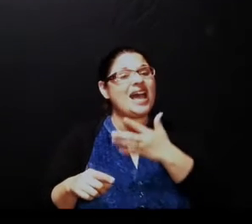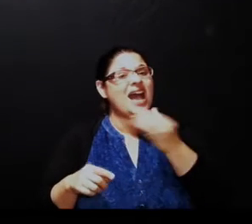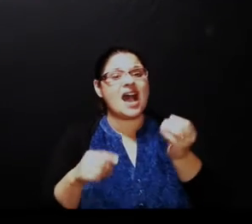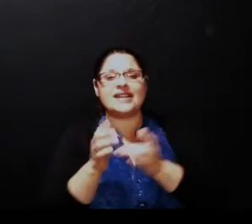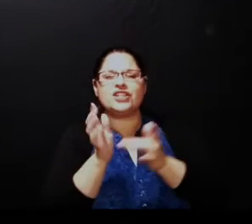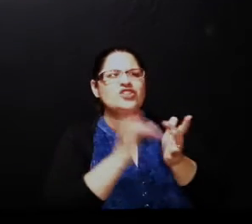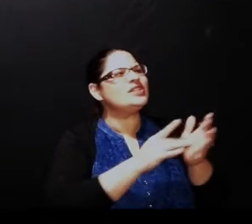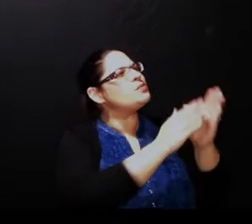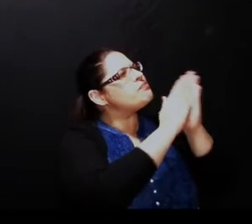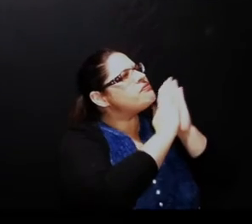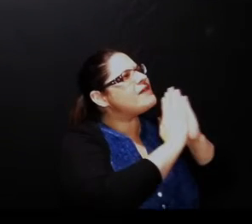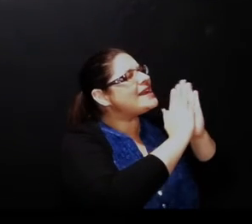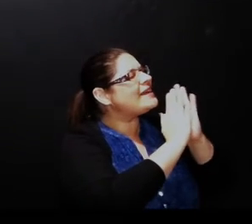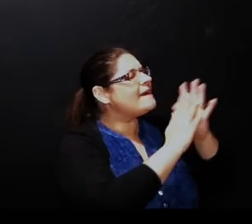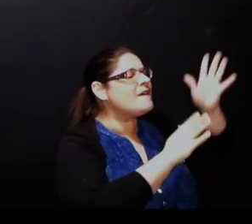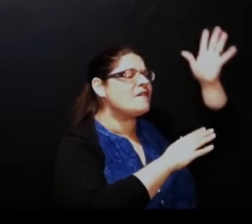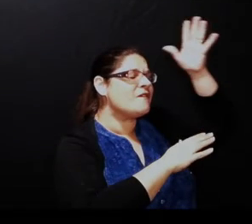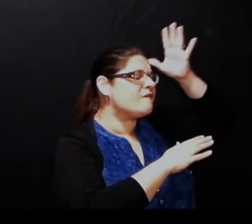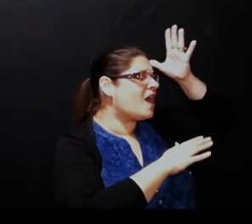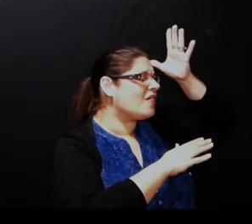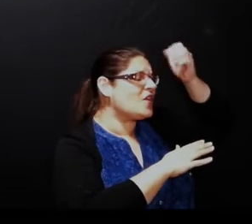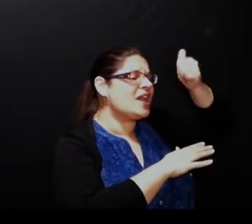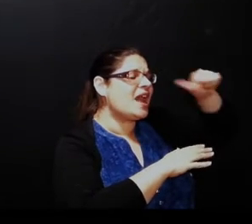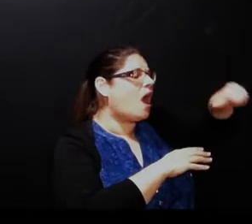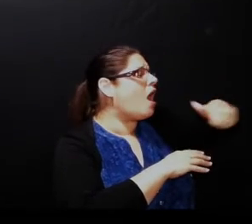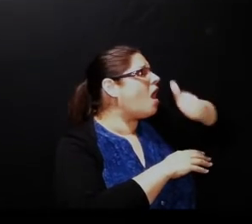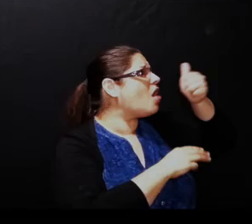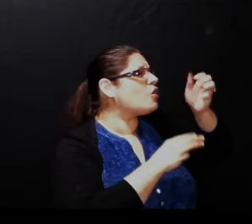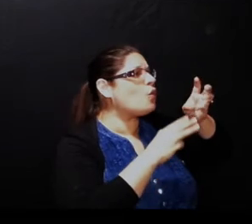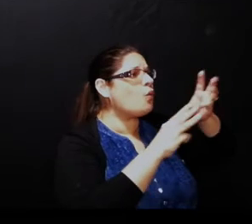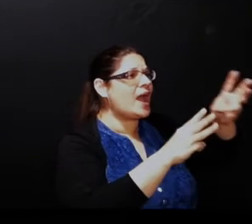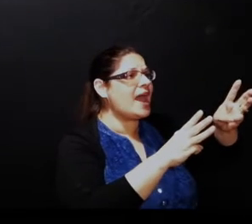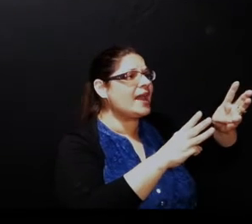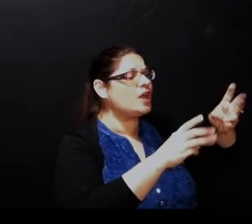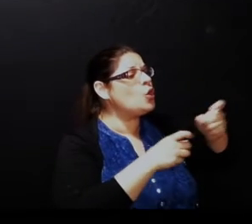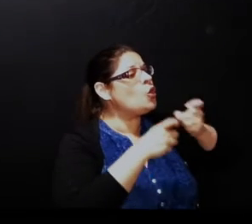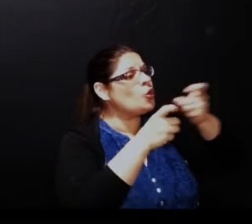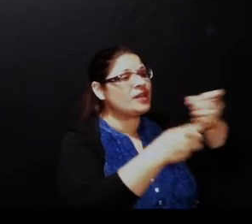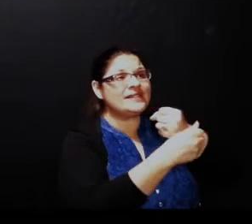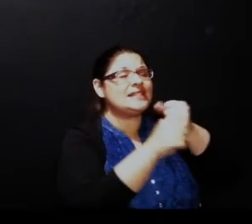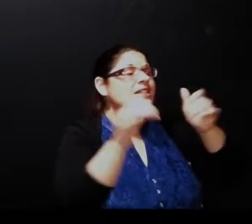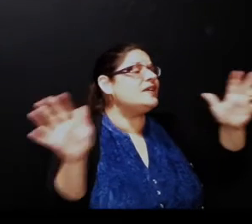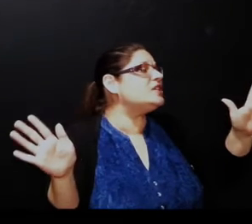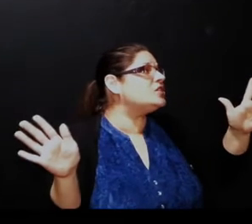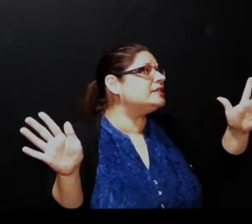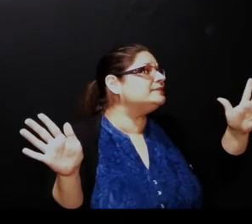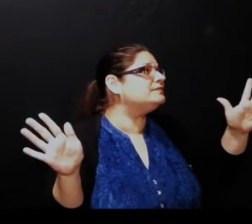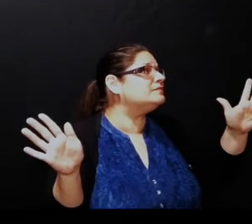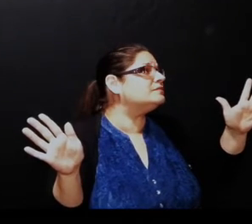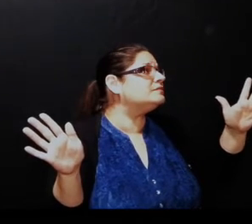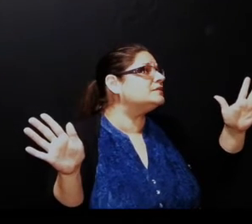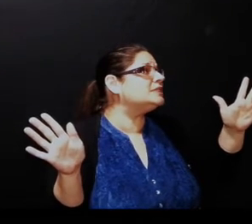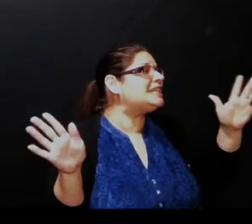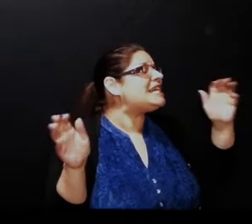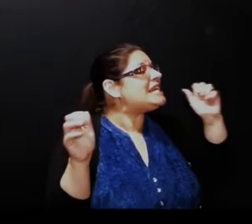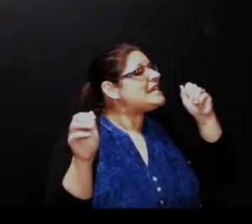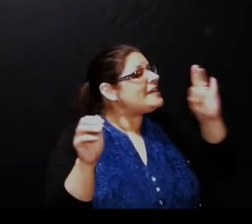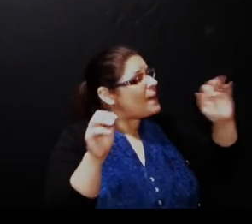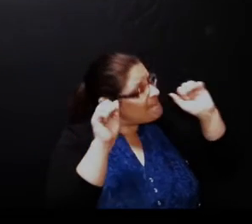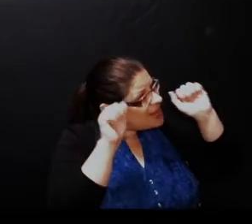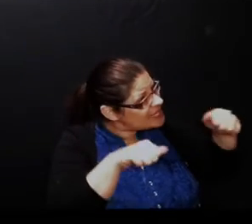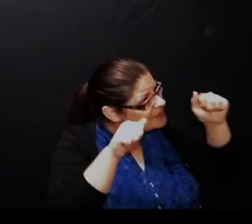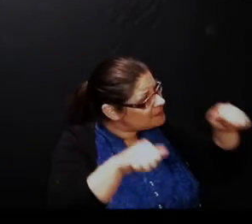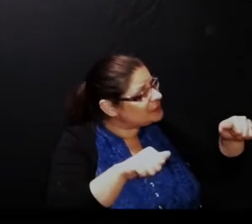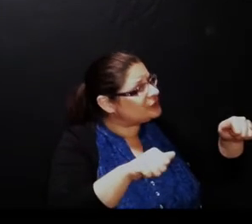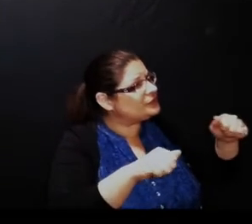Father, is there any other way for salvation to be accomplished? If you can spare me of